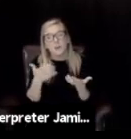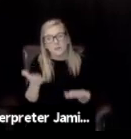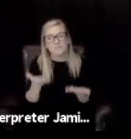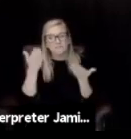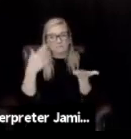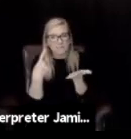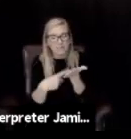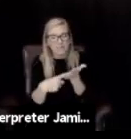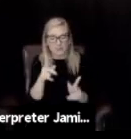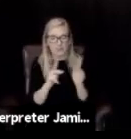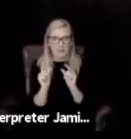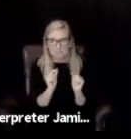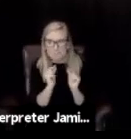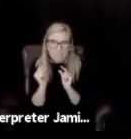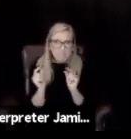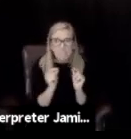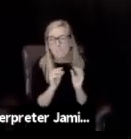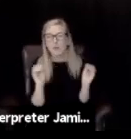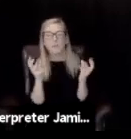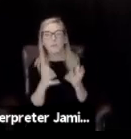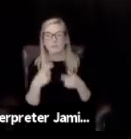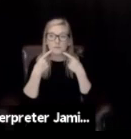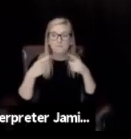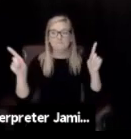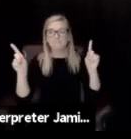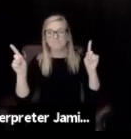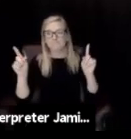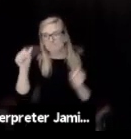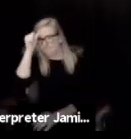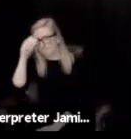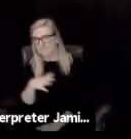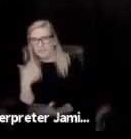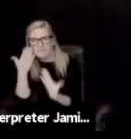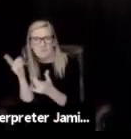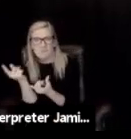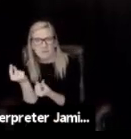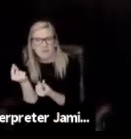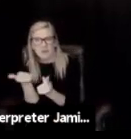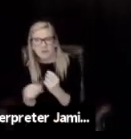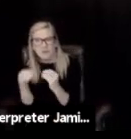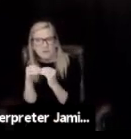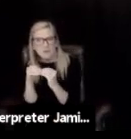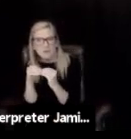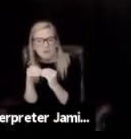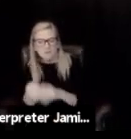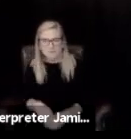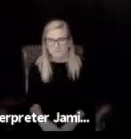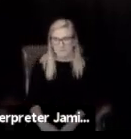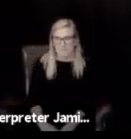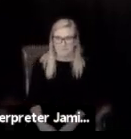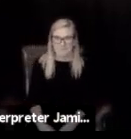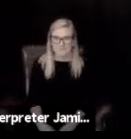wants to talk about, right? Men just don't know what to do anymore. So, and